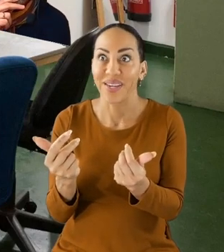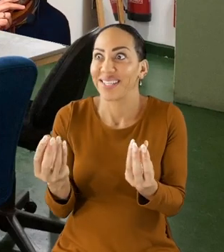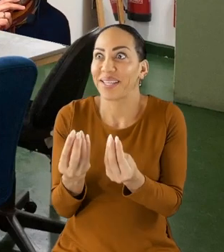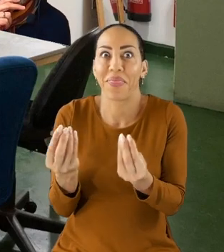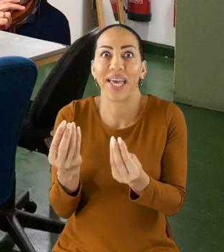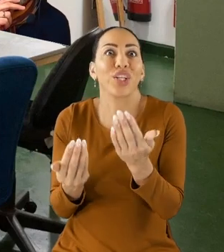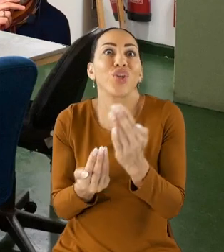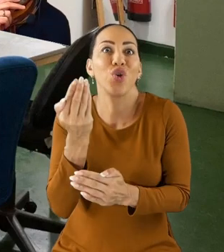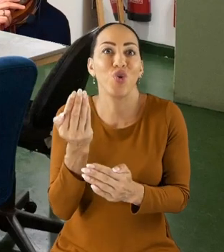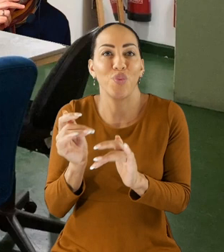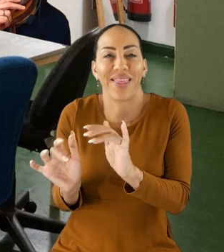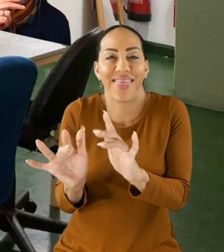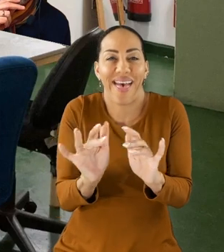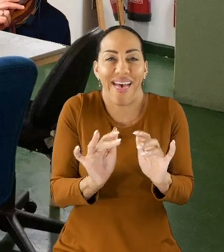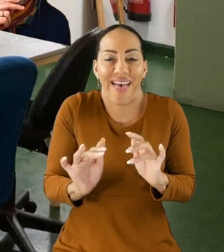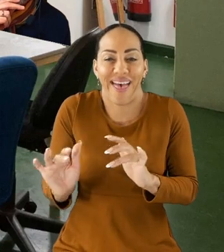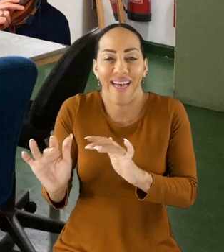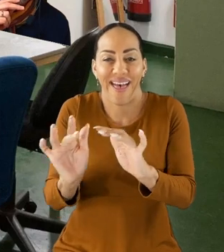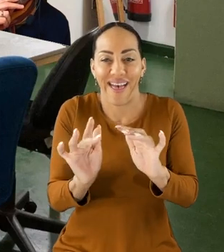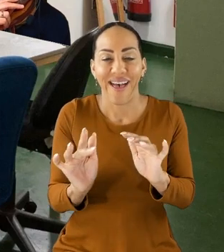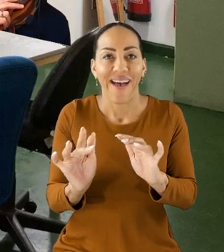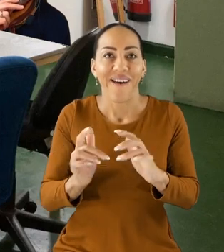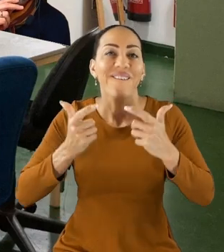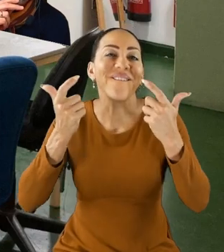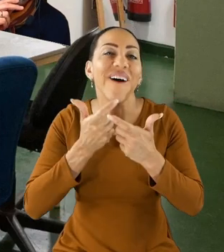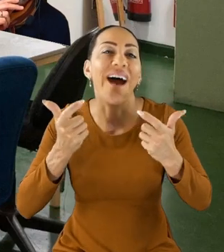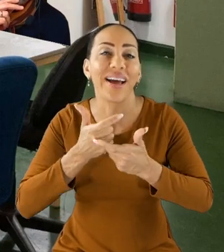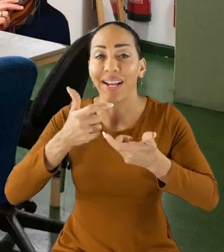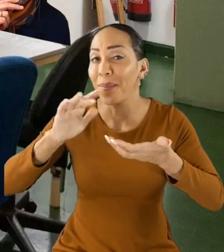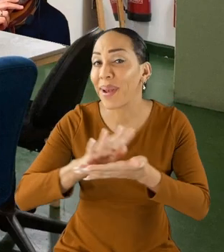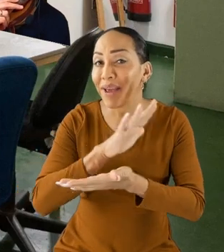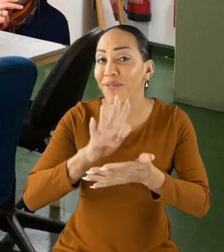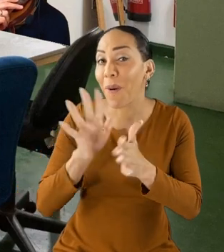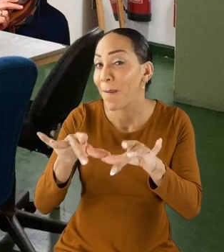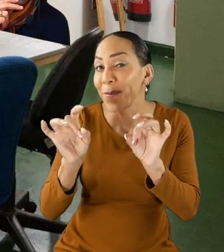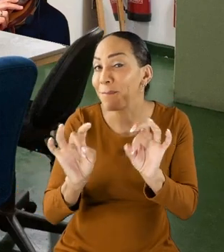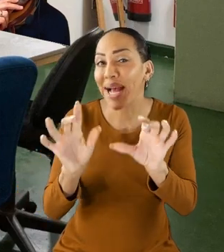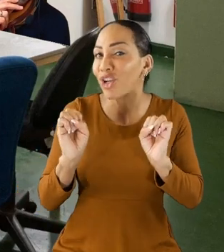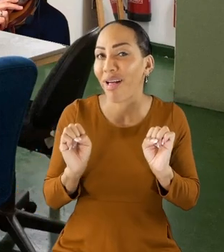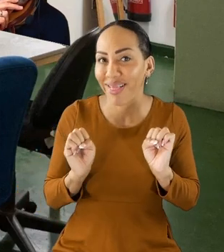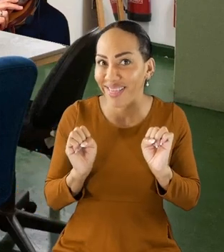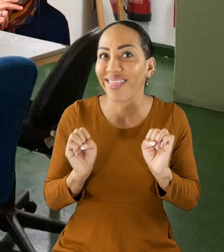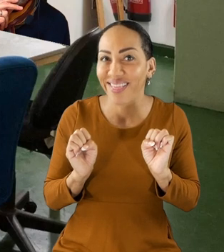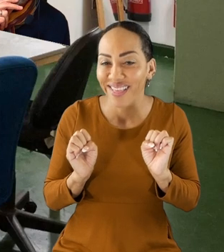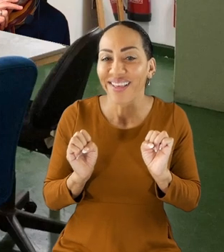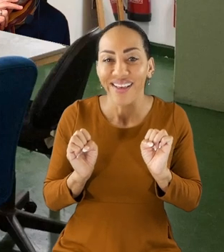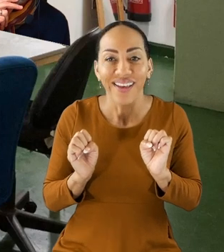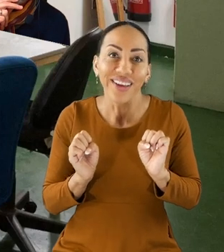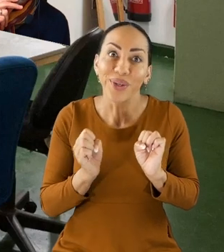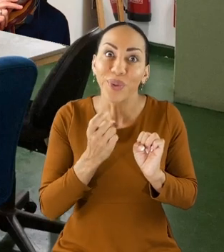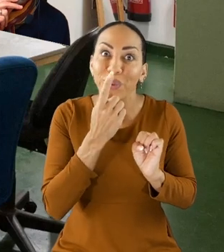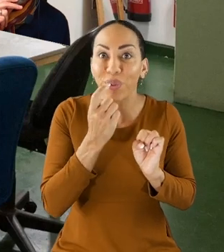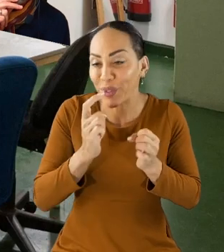something new in it, and something quite fun, playful, magical, that we're able